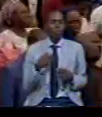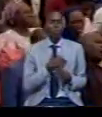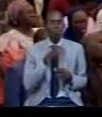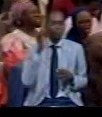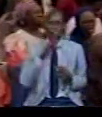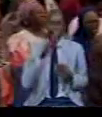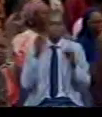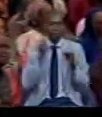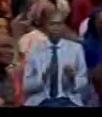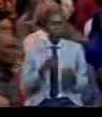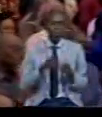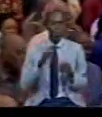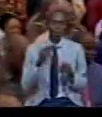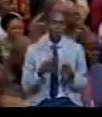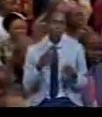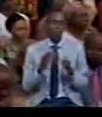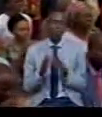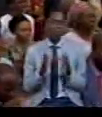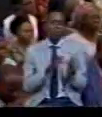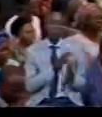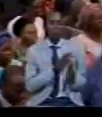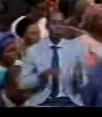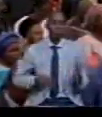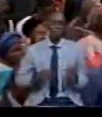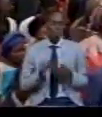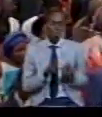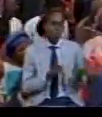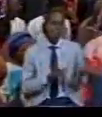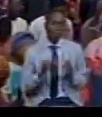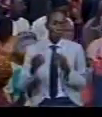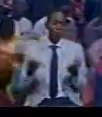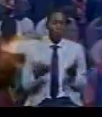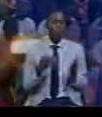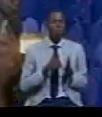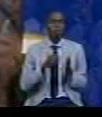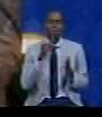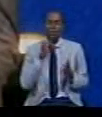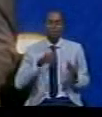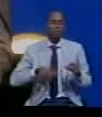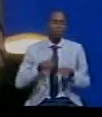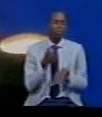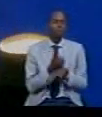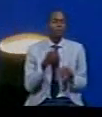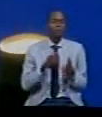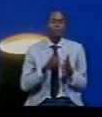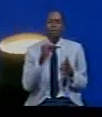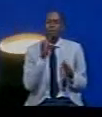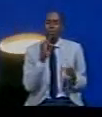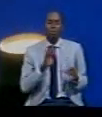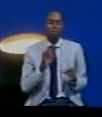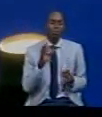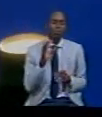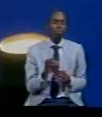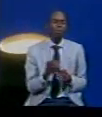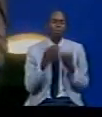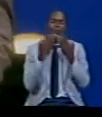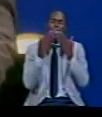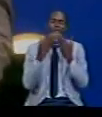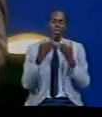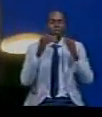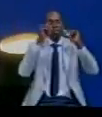of Jesus Christ. And as we are living here today, it is done. It is confirmed. Thank you,